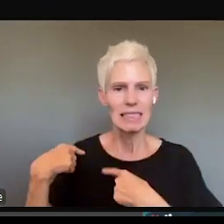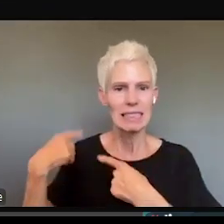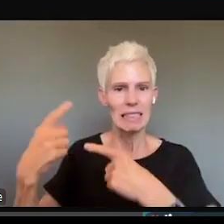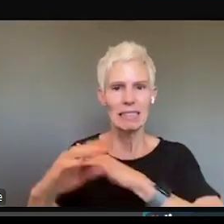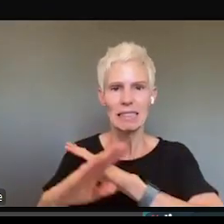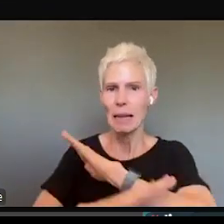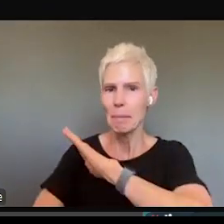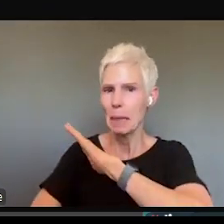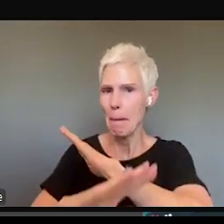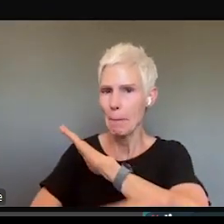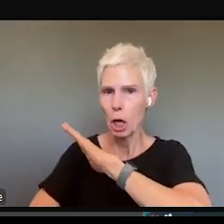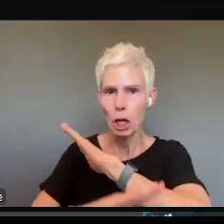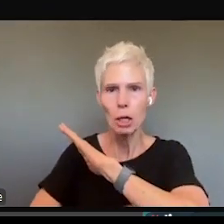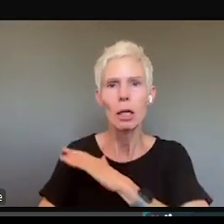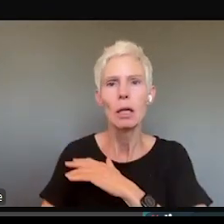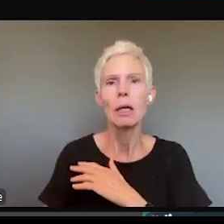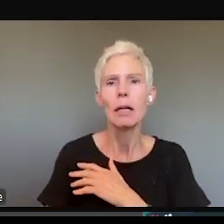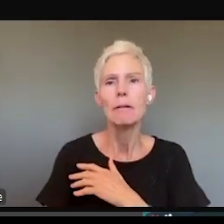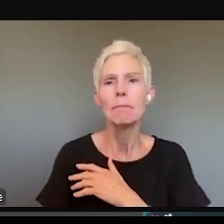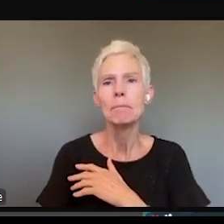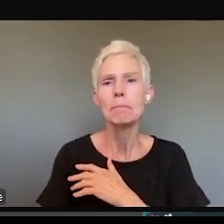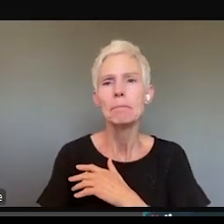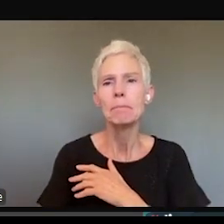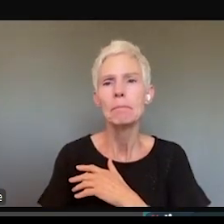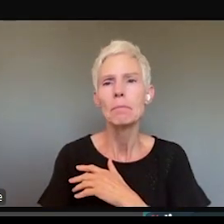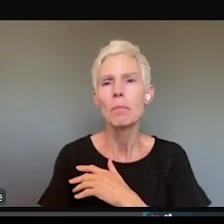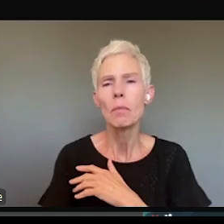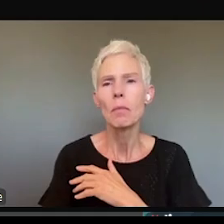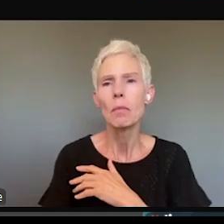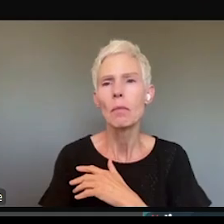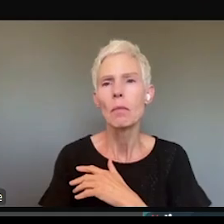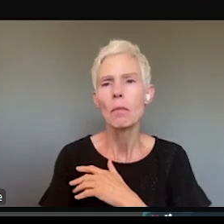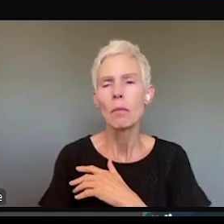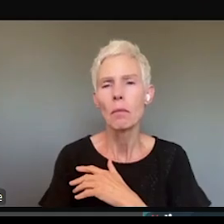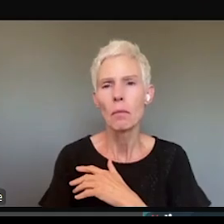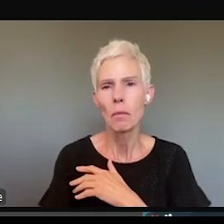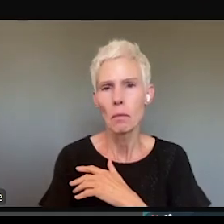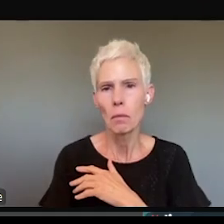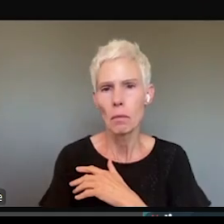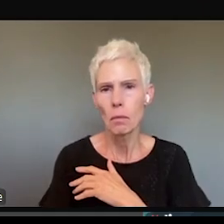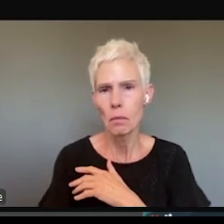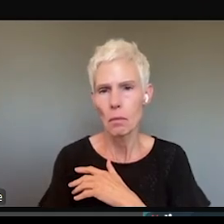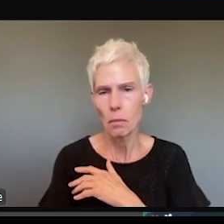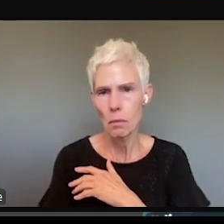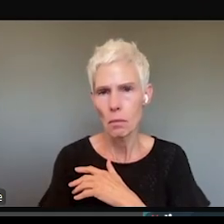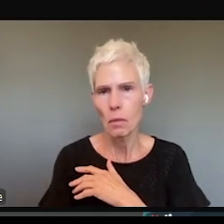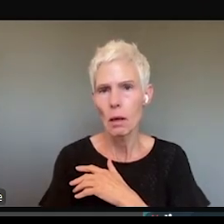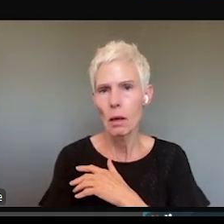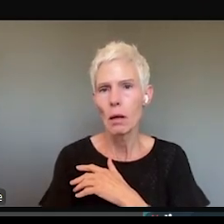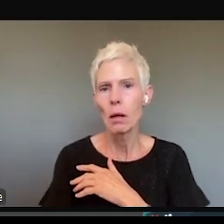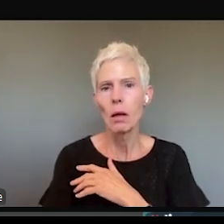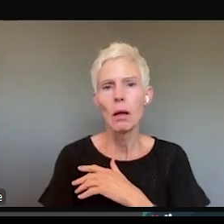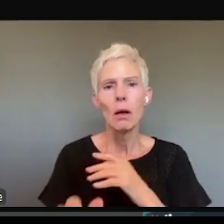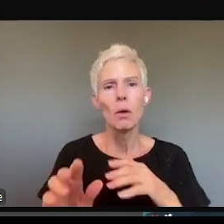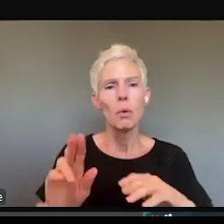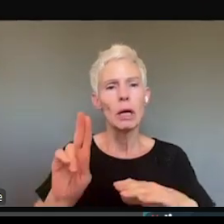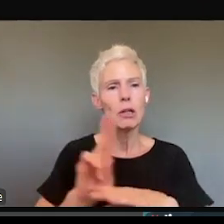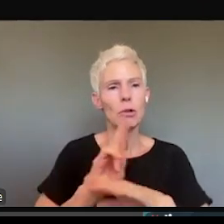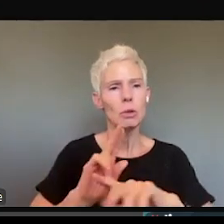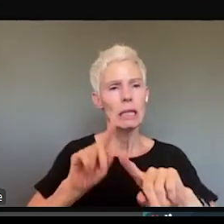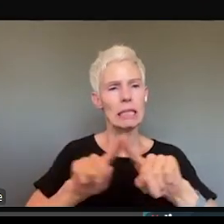September. We moved from a different provider, and so now we are at